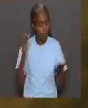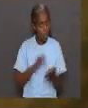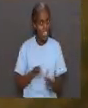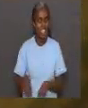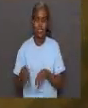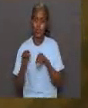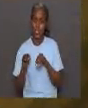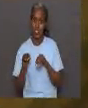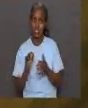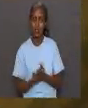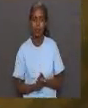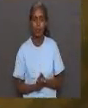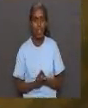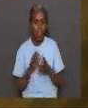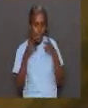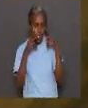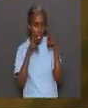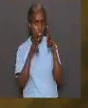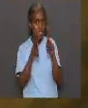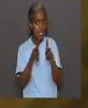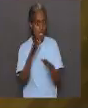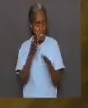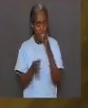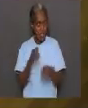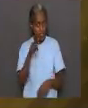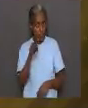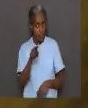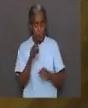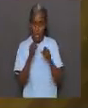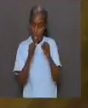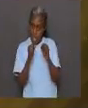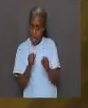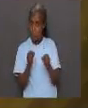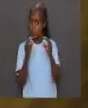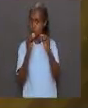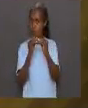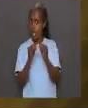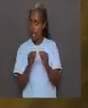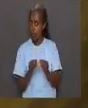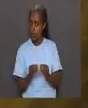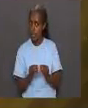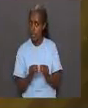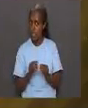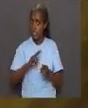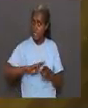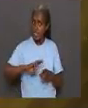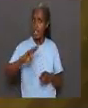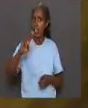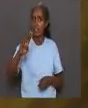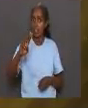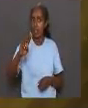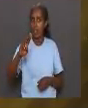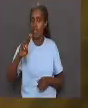Hello again, students. Let us see if you were able to calculate